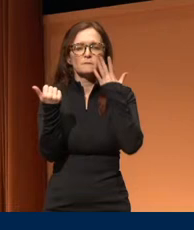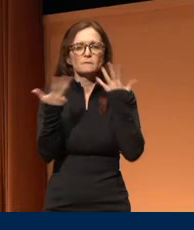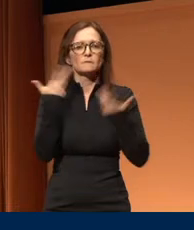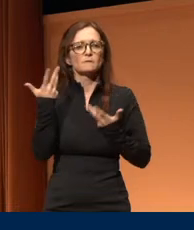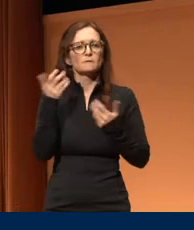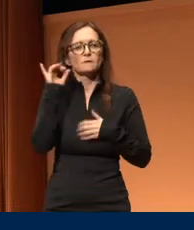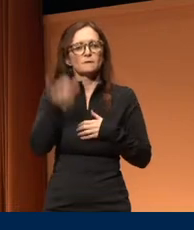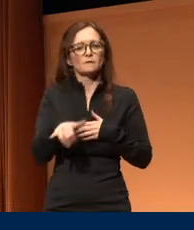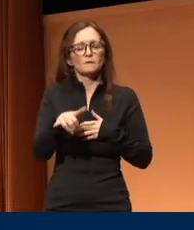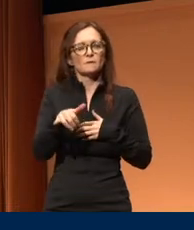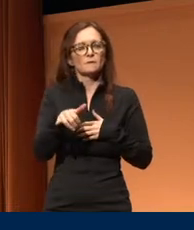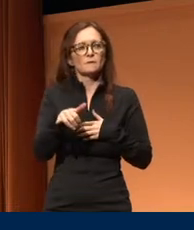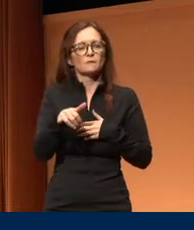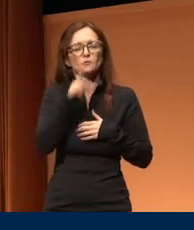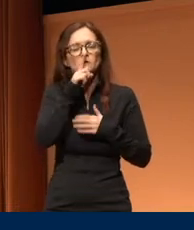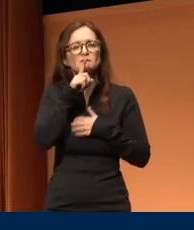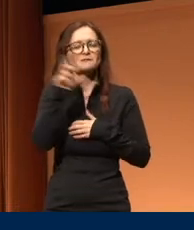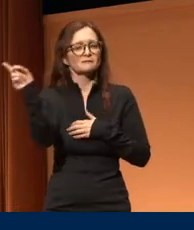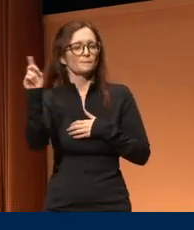mirror perfectly their demographic traits.